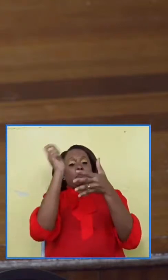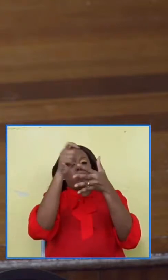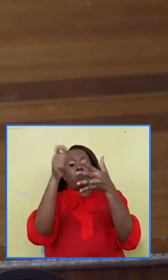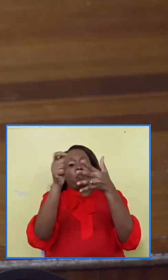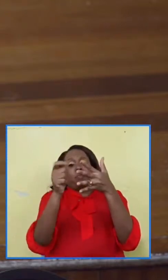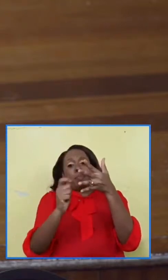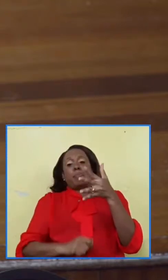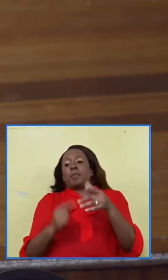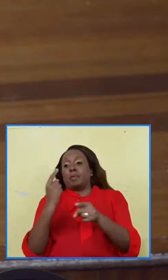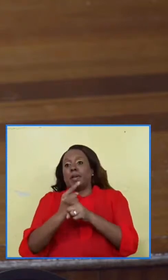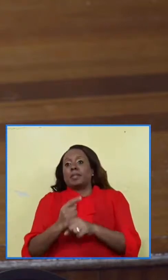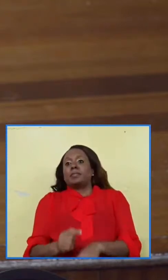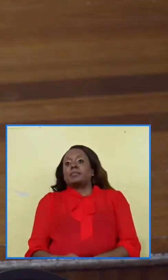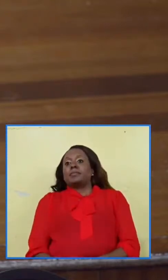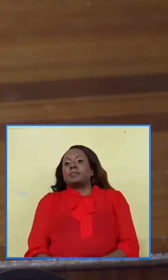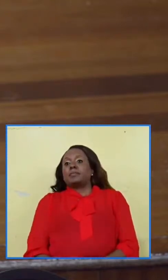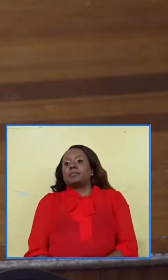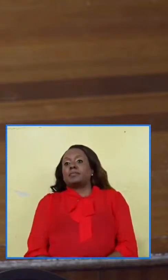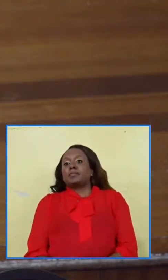boxes.